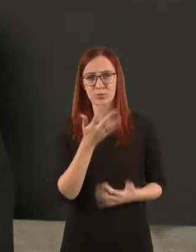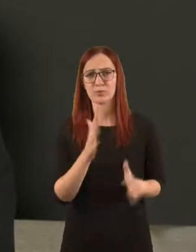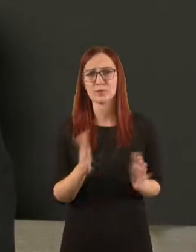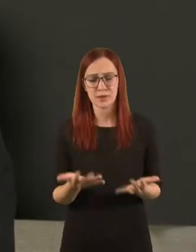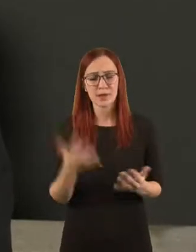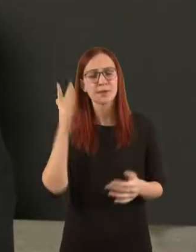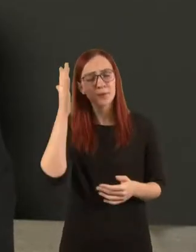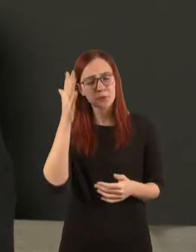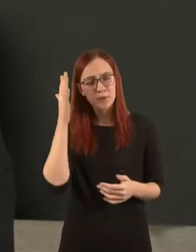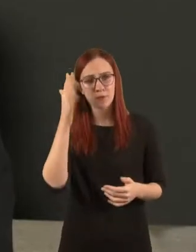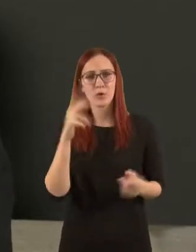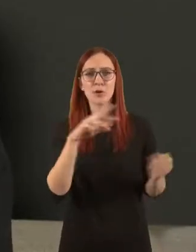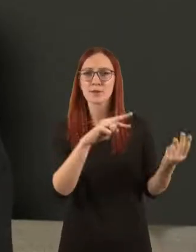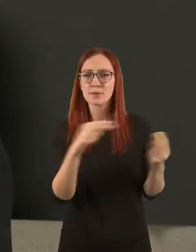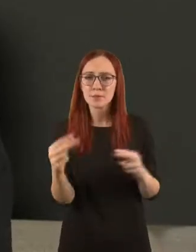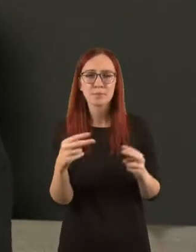will be